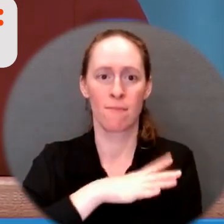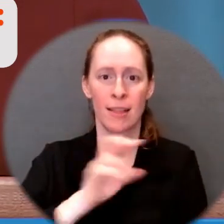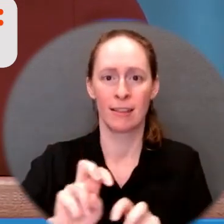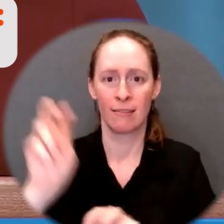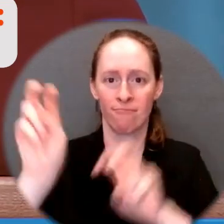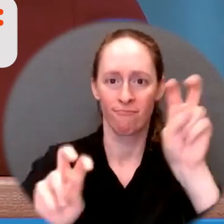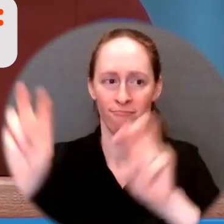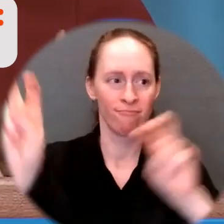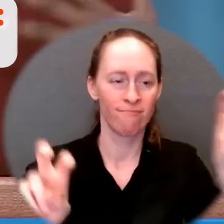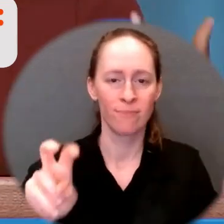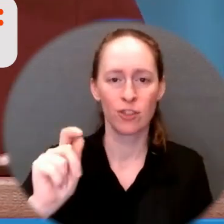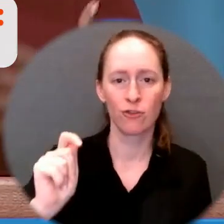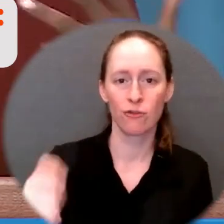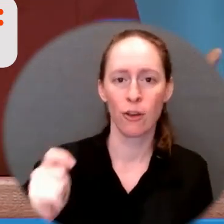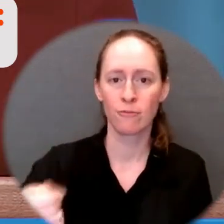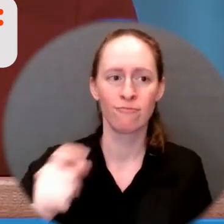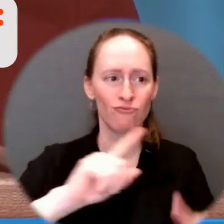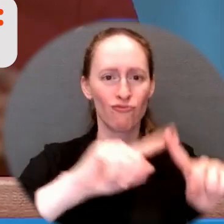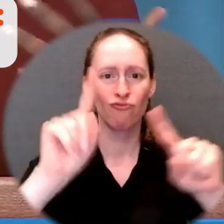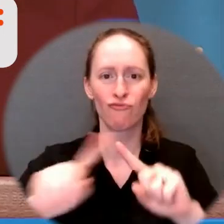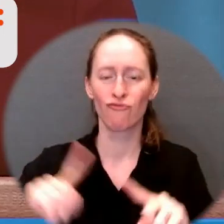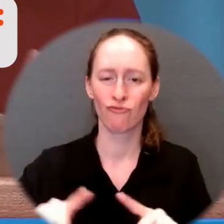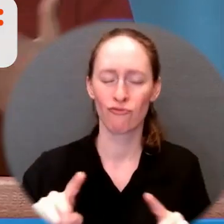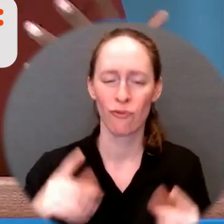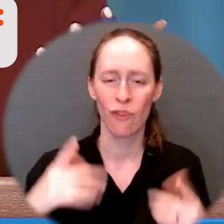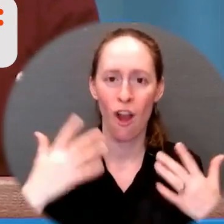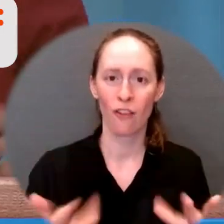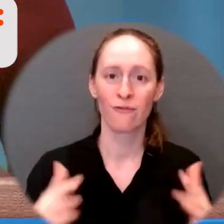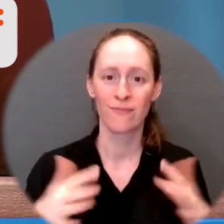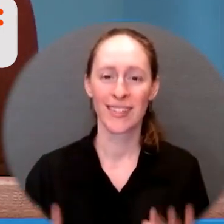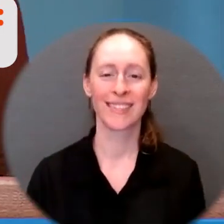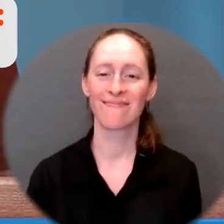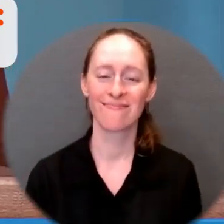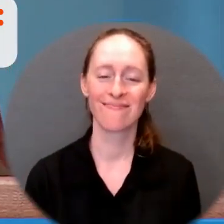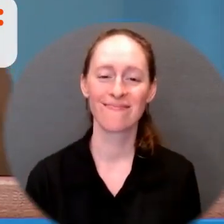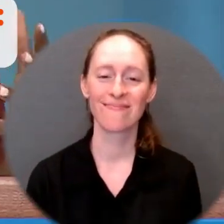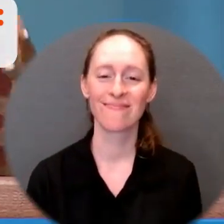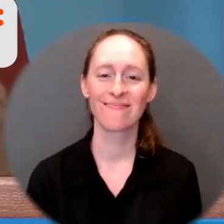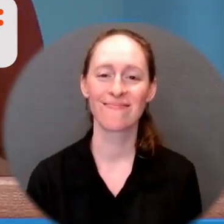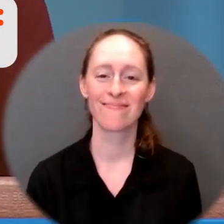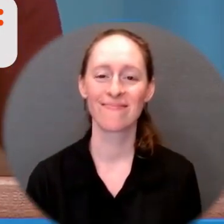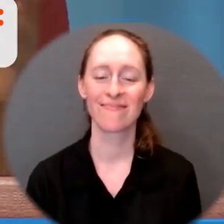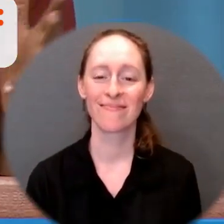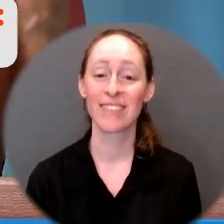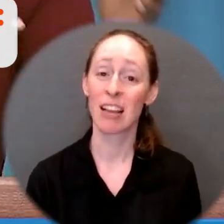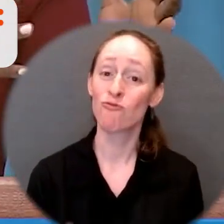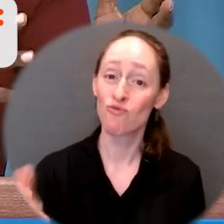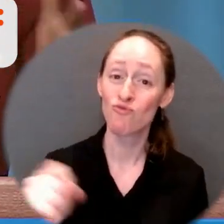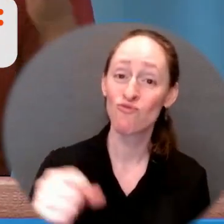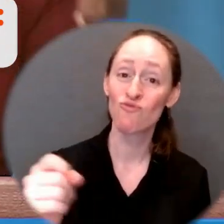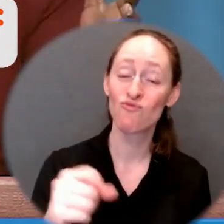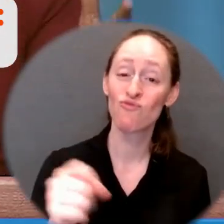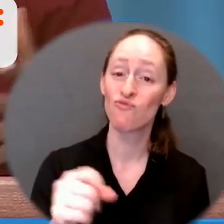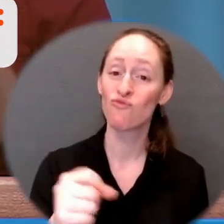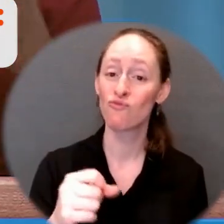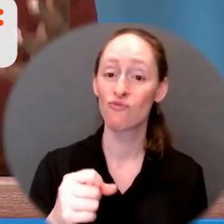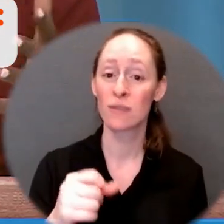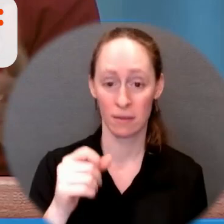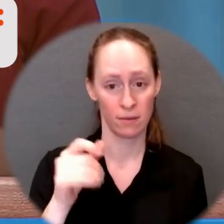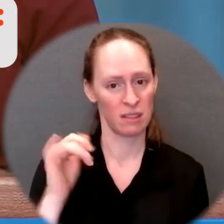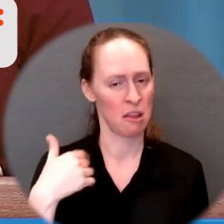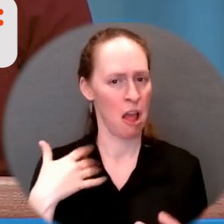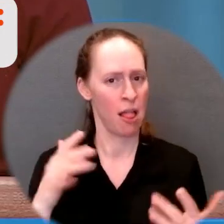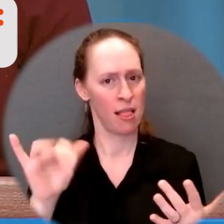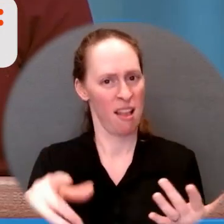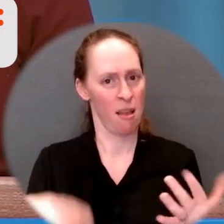to judgeships, and so the president wants to continue to do that. Our nominations as well, moving forward on that. So that is something that we have said. Those